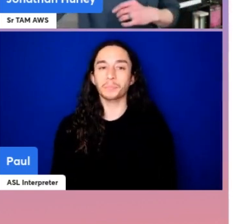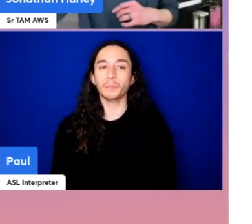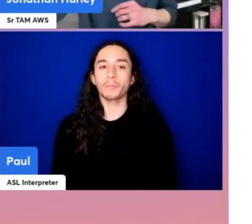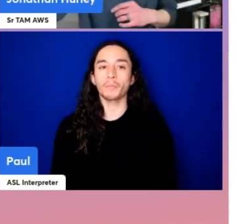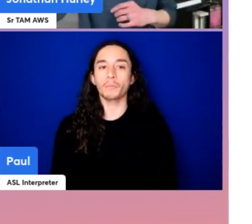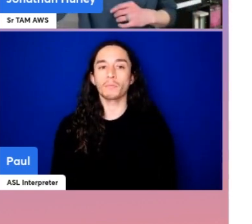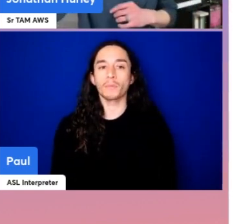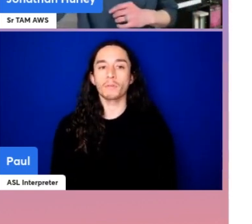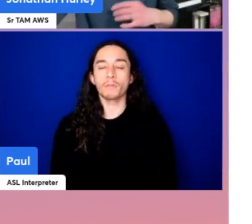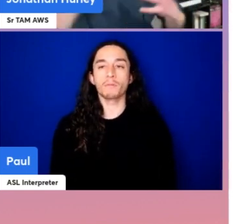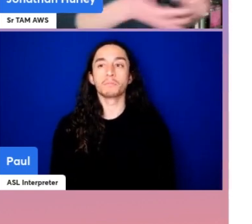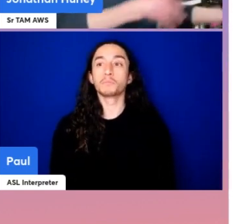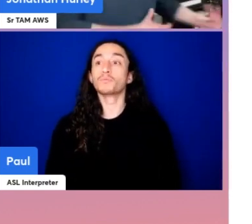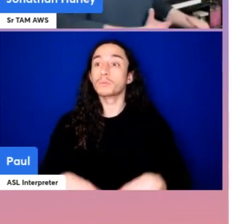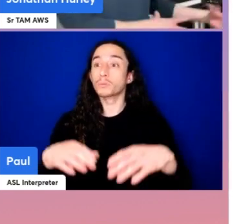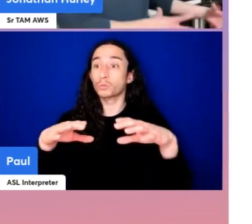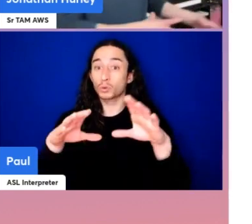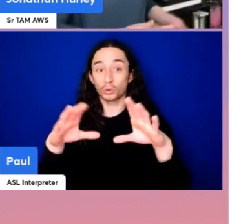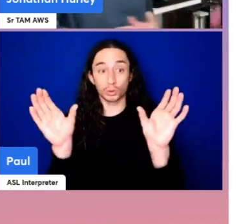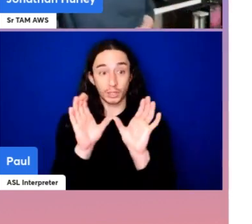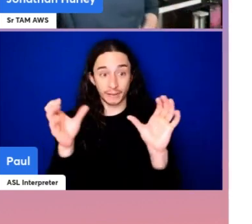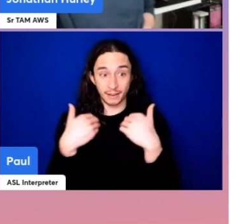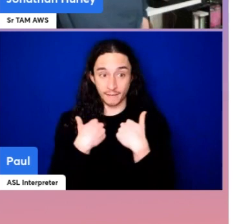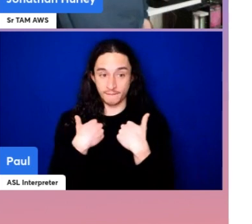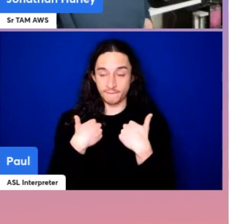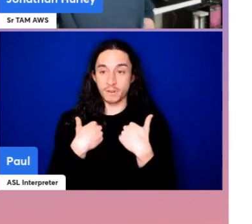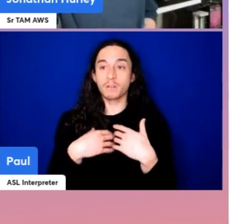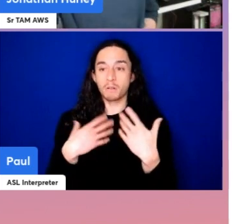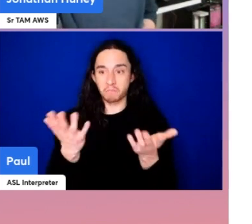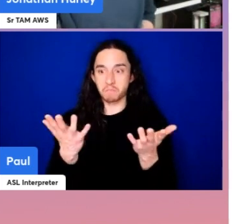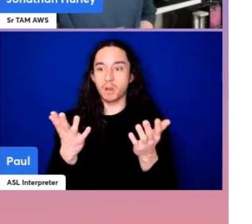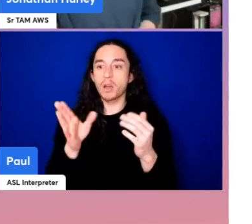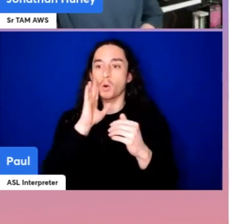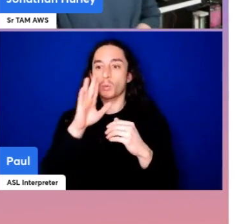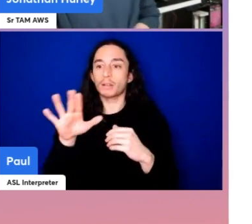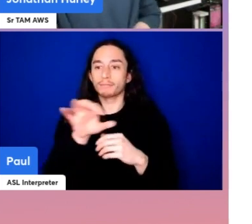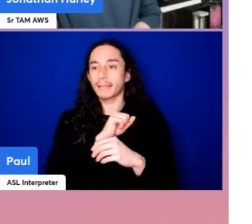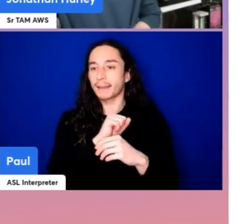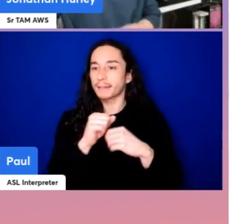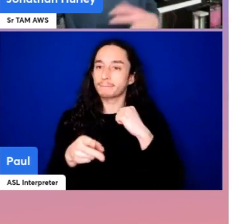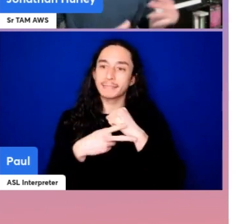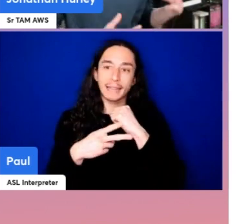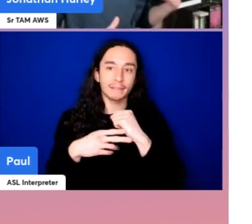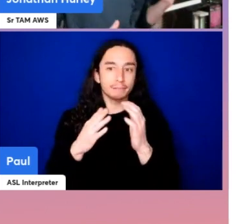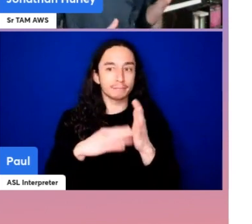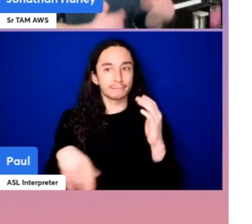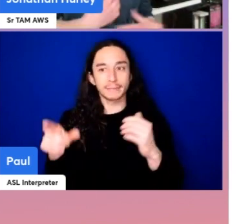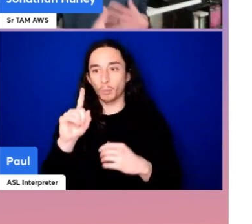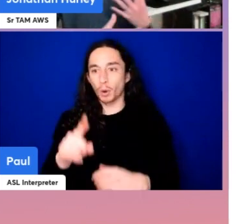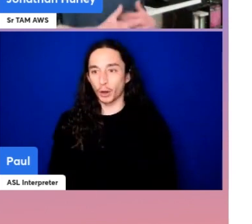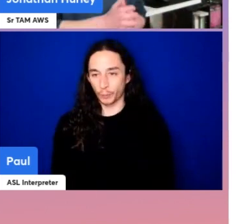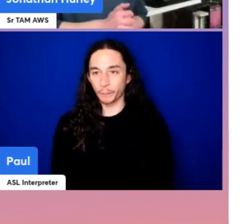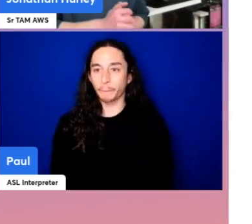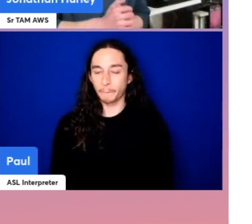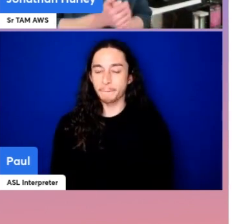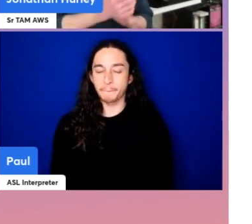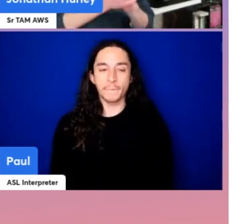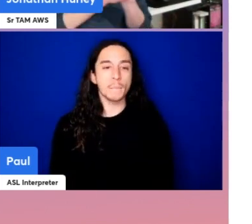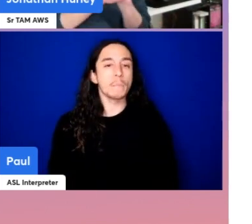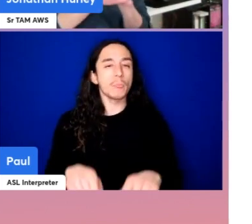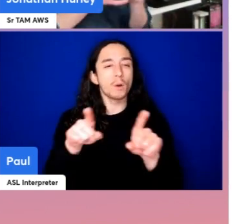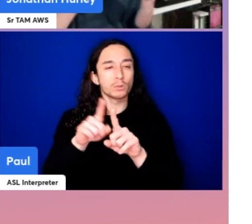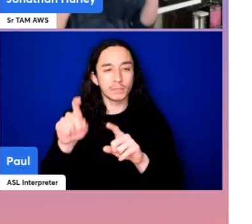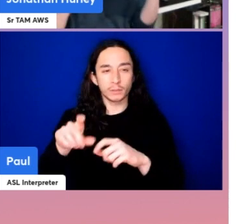that certificate in hand, you'll sort of take that and save it somewhere. We also need to set up